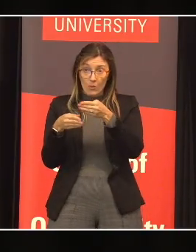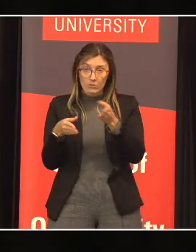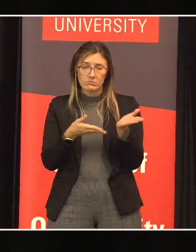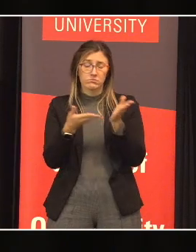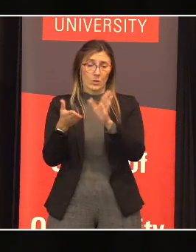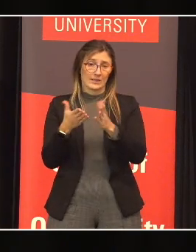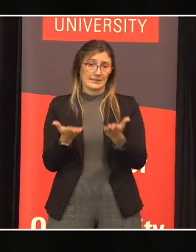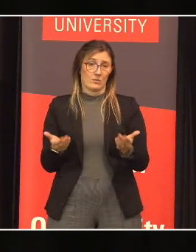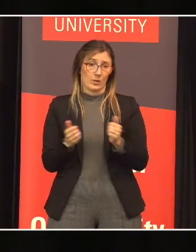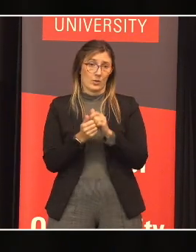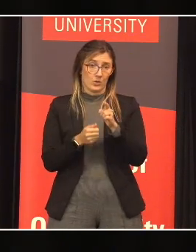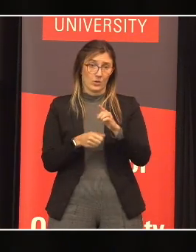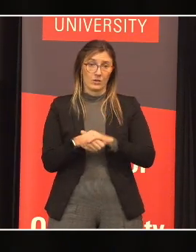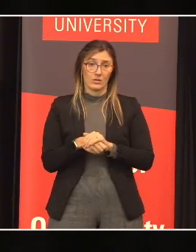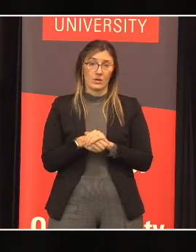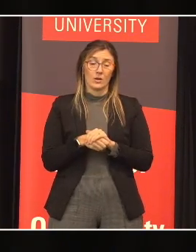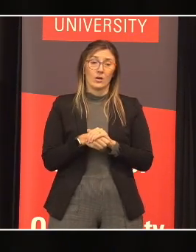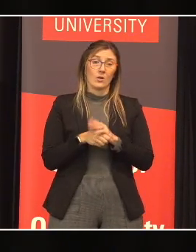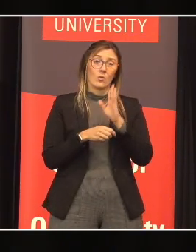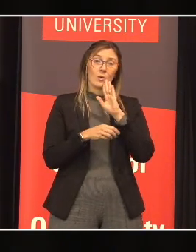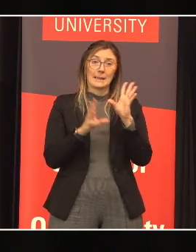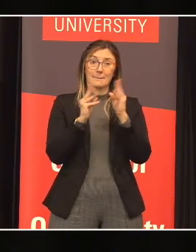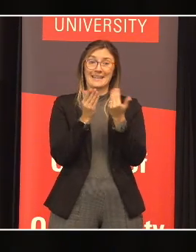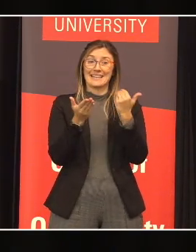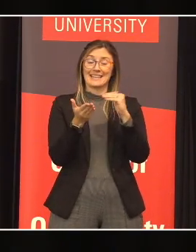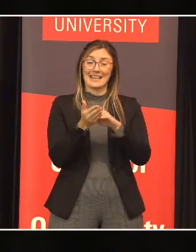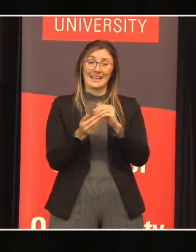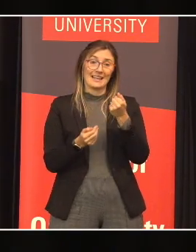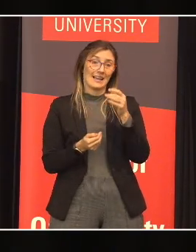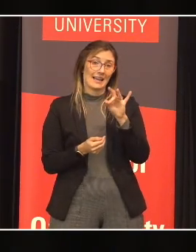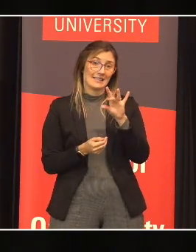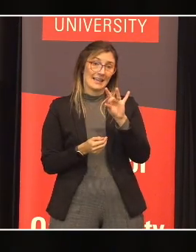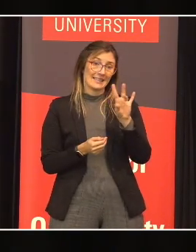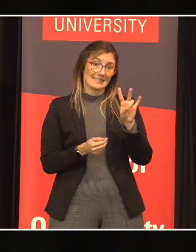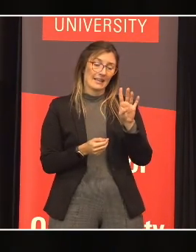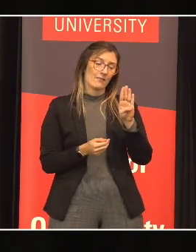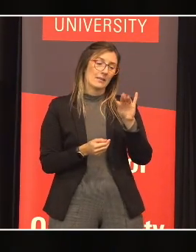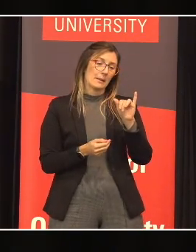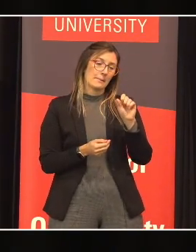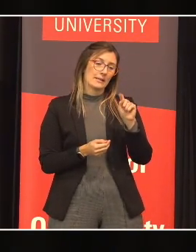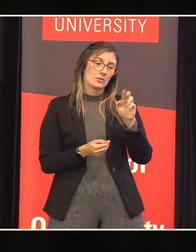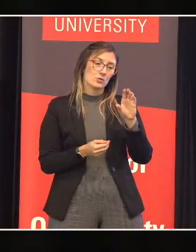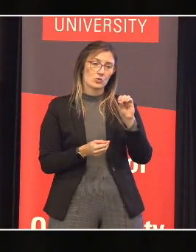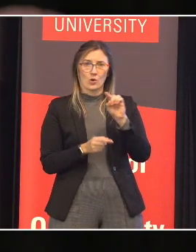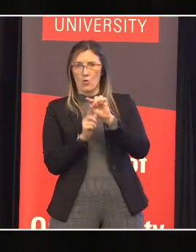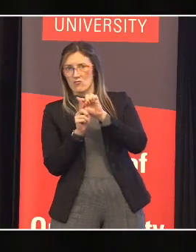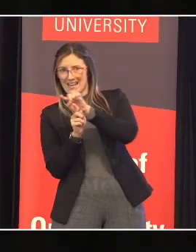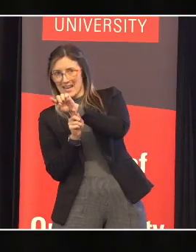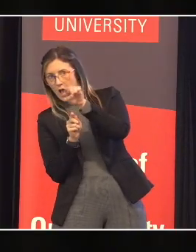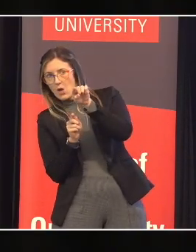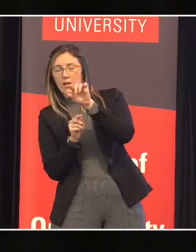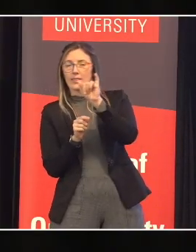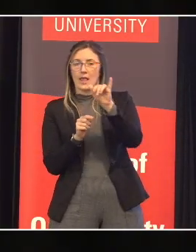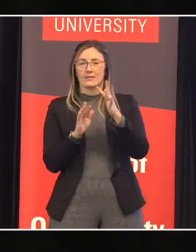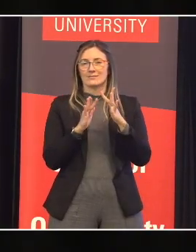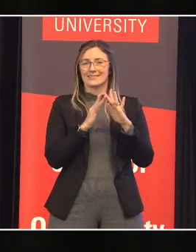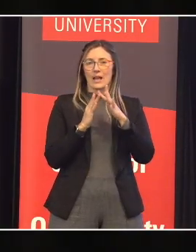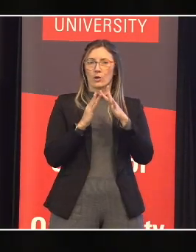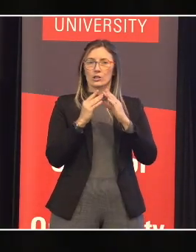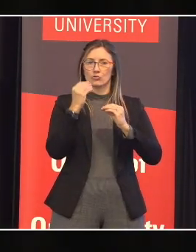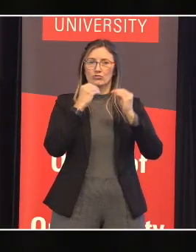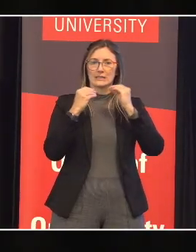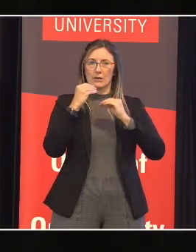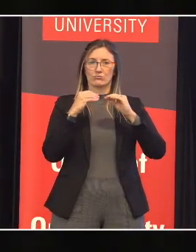in 1887, the bistro that's right down the hall, just a few doors down, and that will be our networking